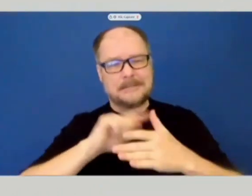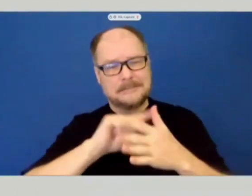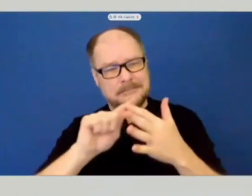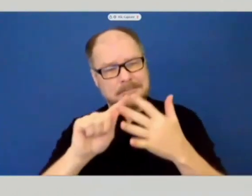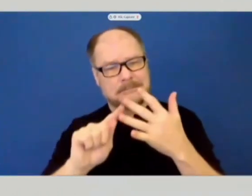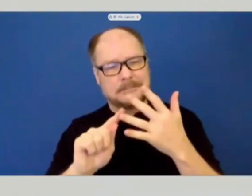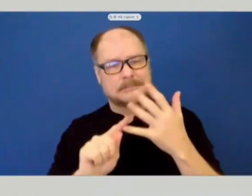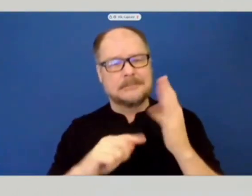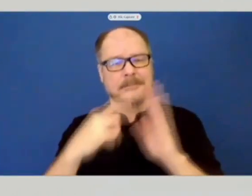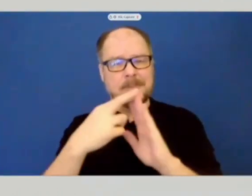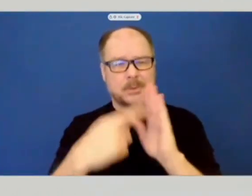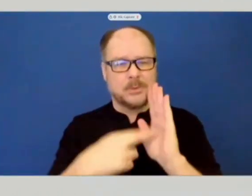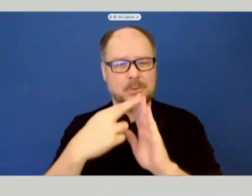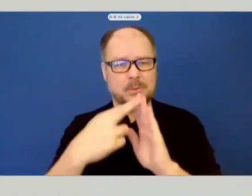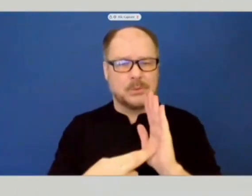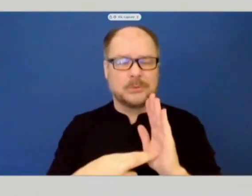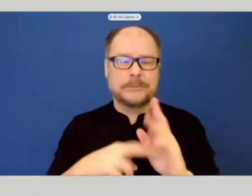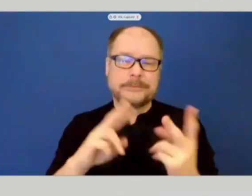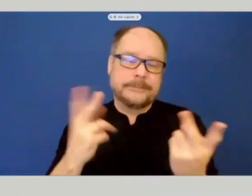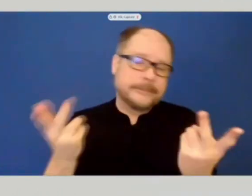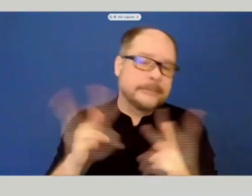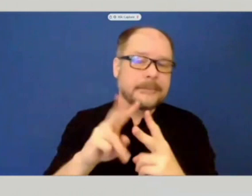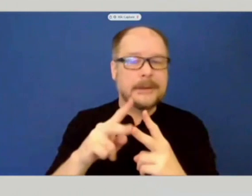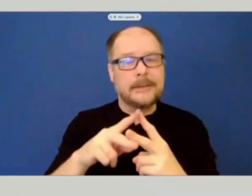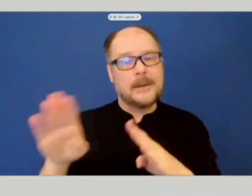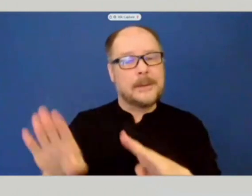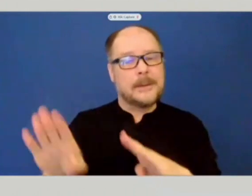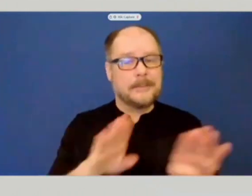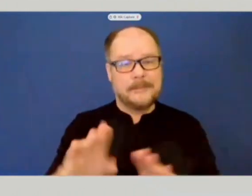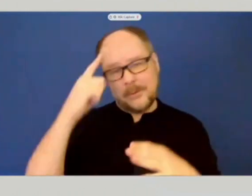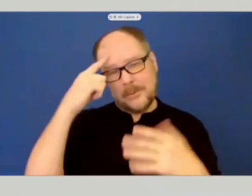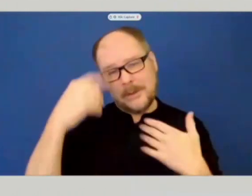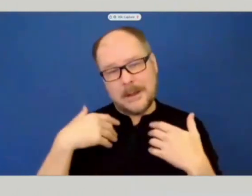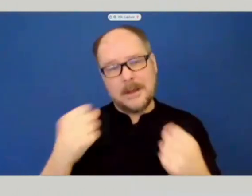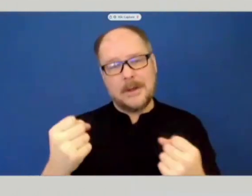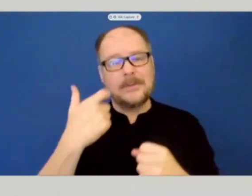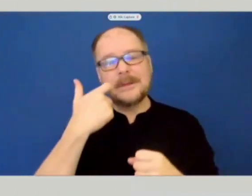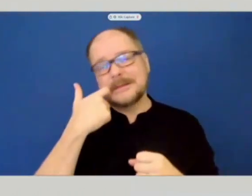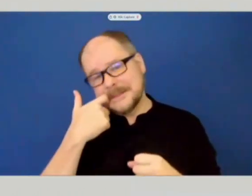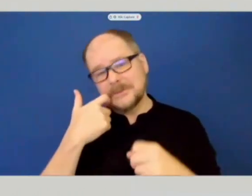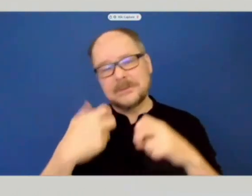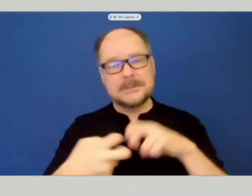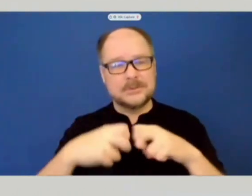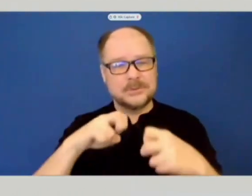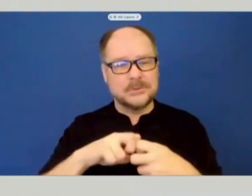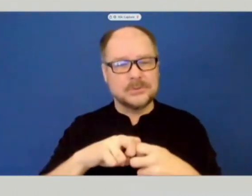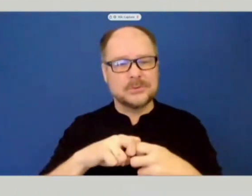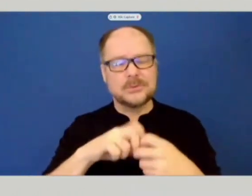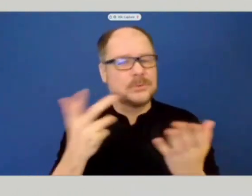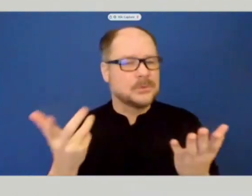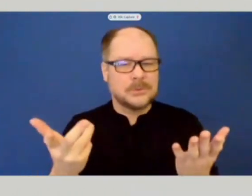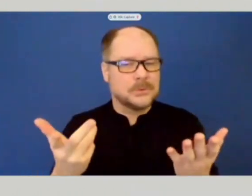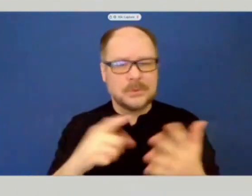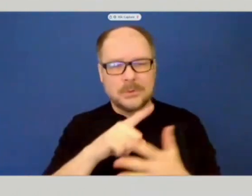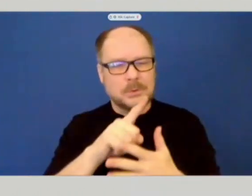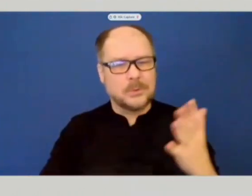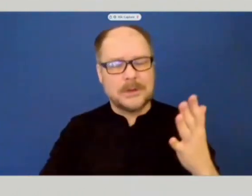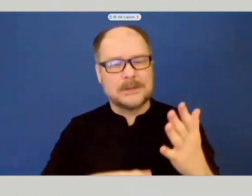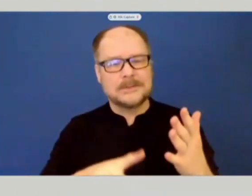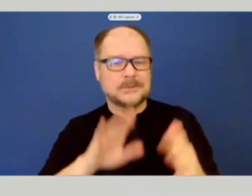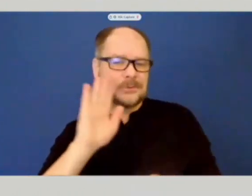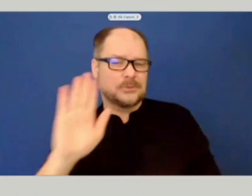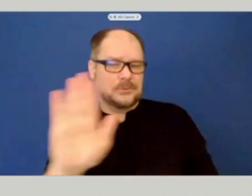of either behavioral health issues, addiction issues, things like that. Like, what is the, I guess, attitude around